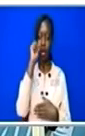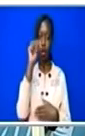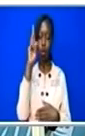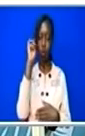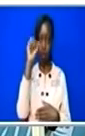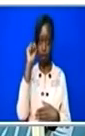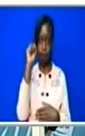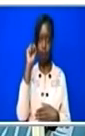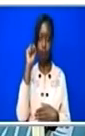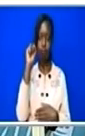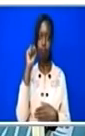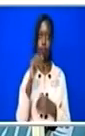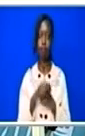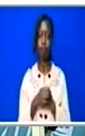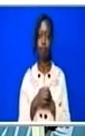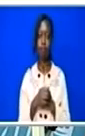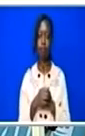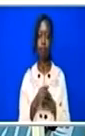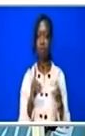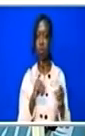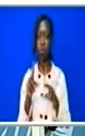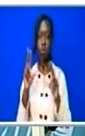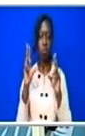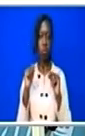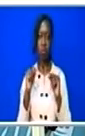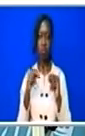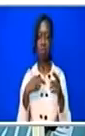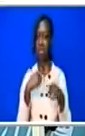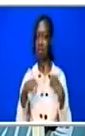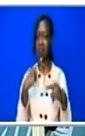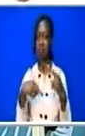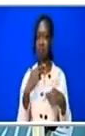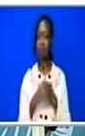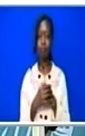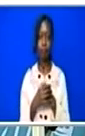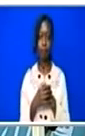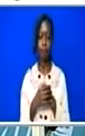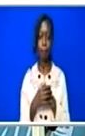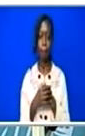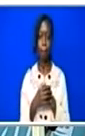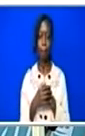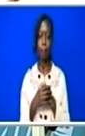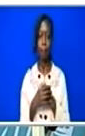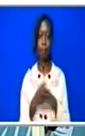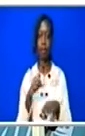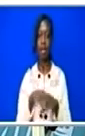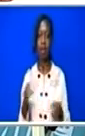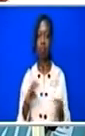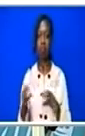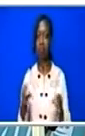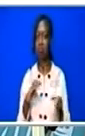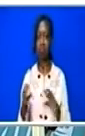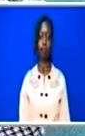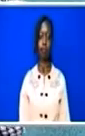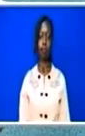then they do not alter the osmotic properties in the cells. Okay. Yes. Because They are inert. They